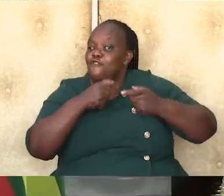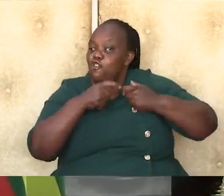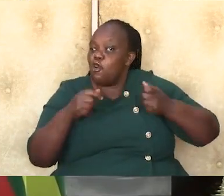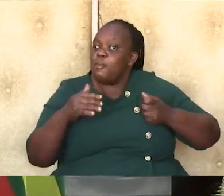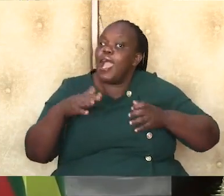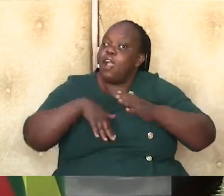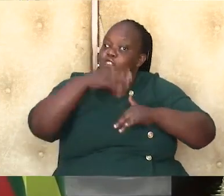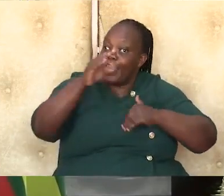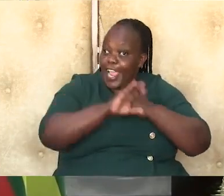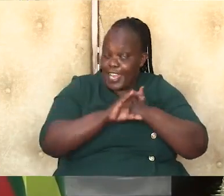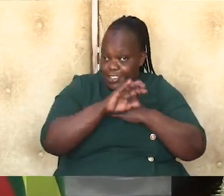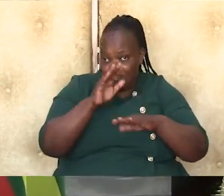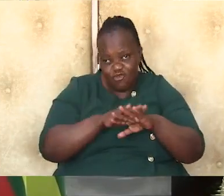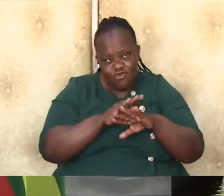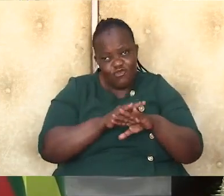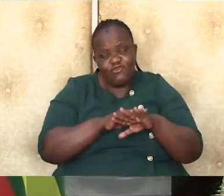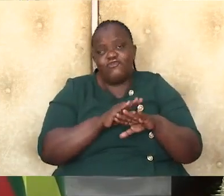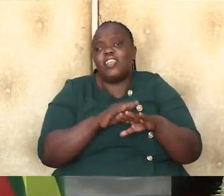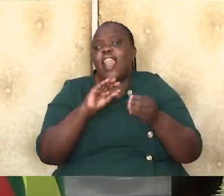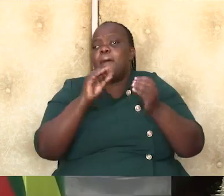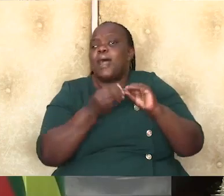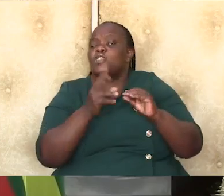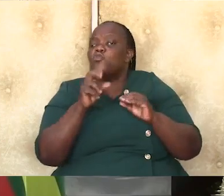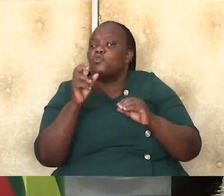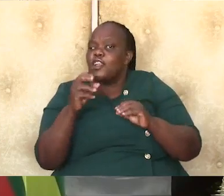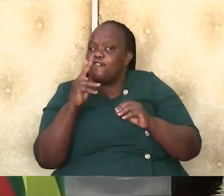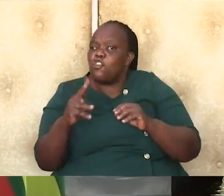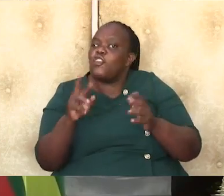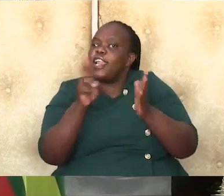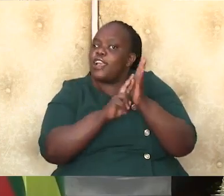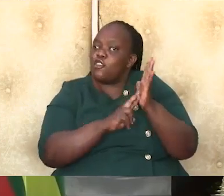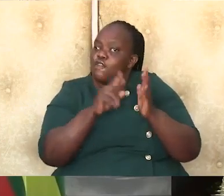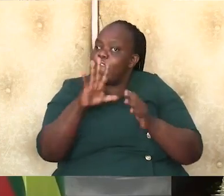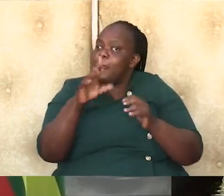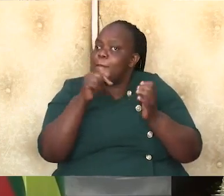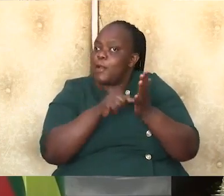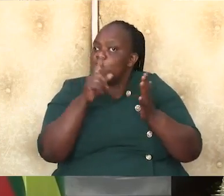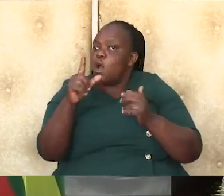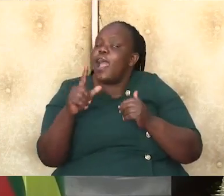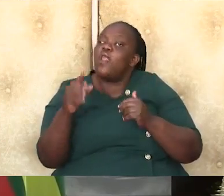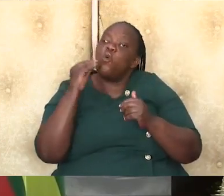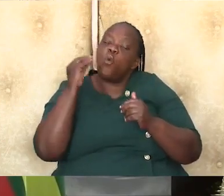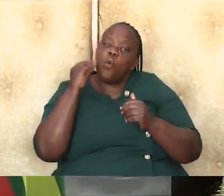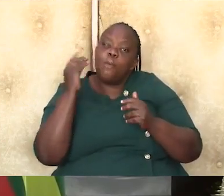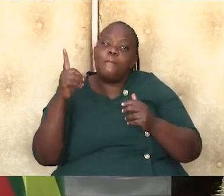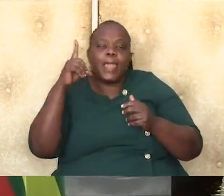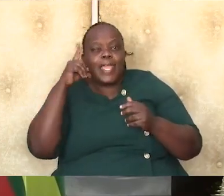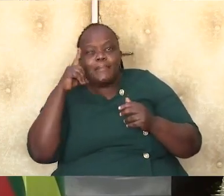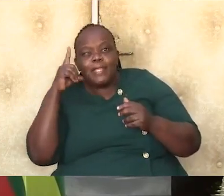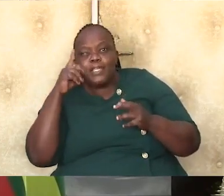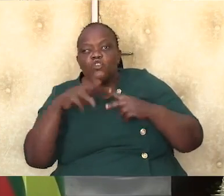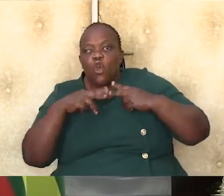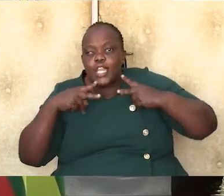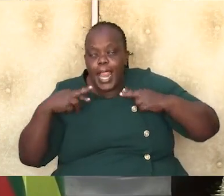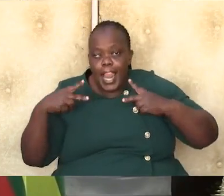abroad. So that's a very, very good figure. In 2024, we recorded 5.1 million domestic bed occupancy, from